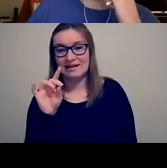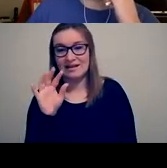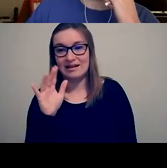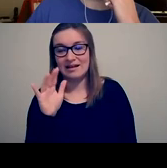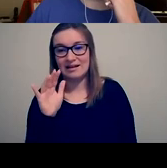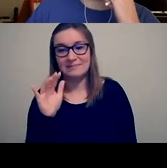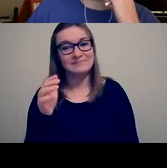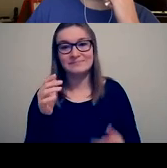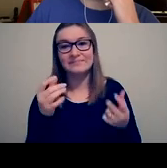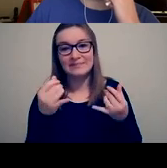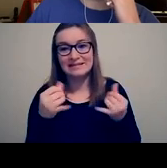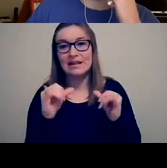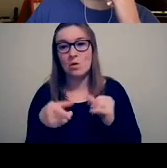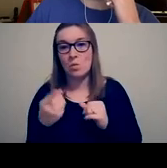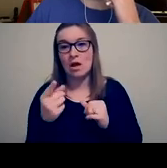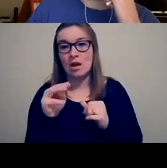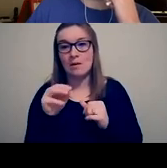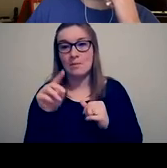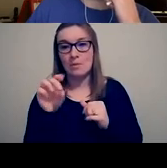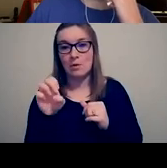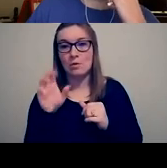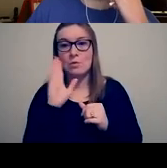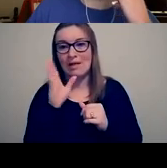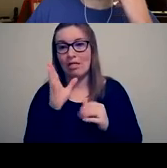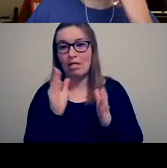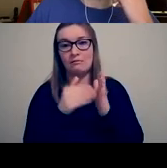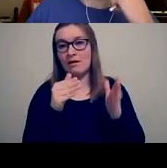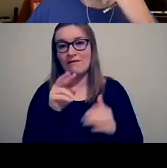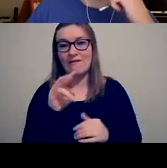you still would have one mode that violated on input.